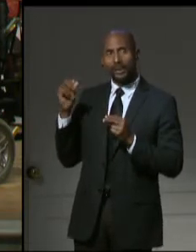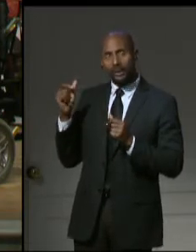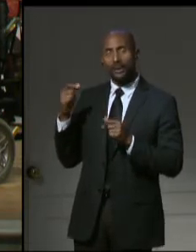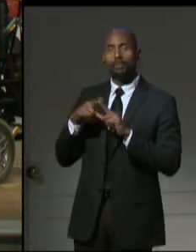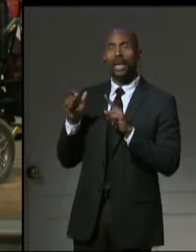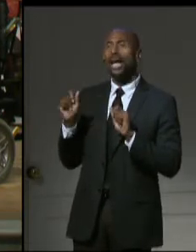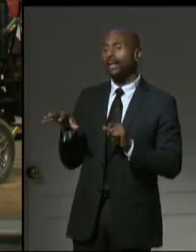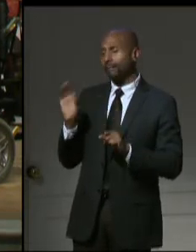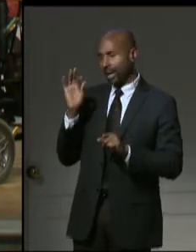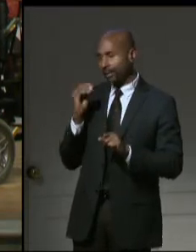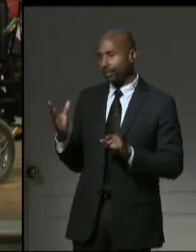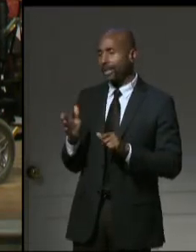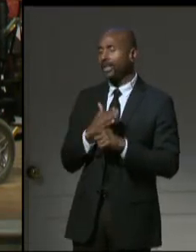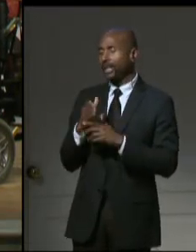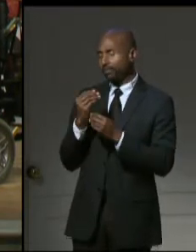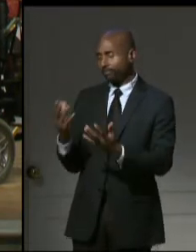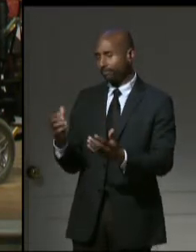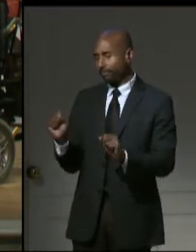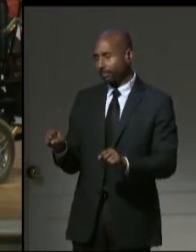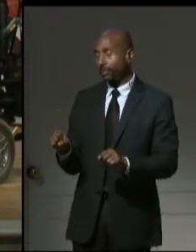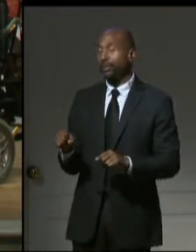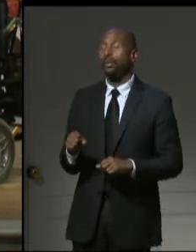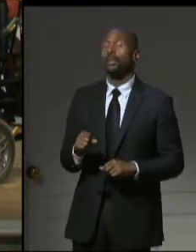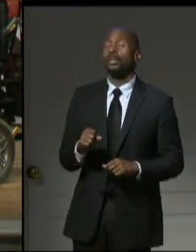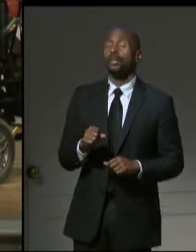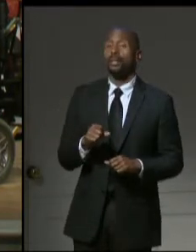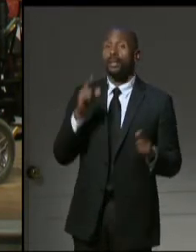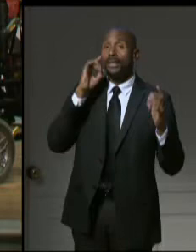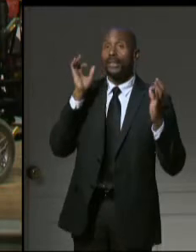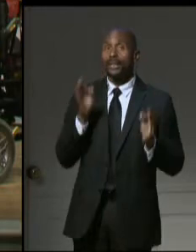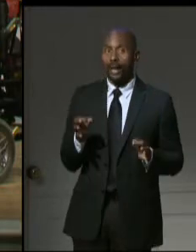the information and share it. There's definitely,